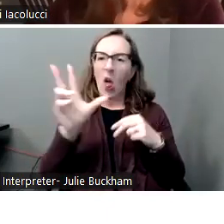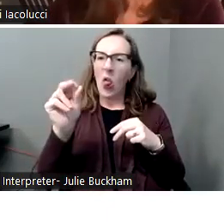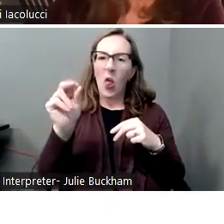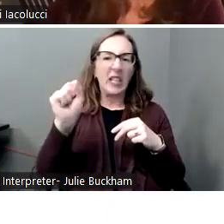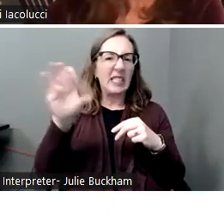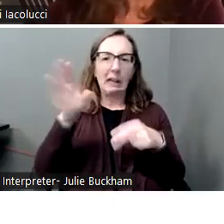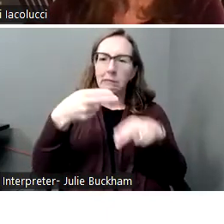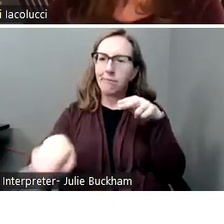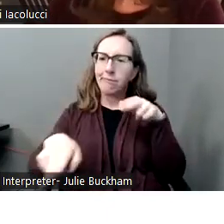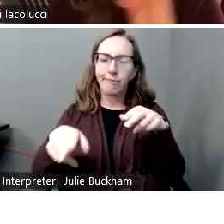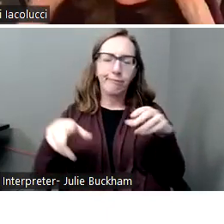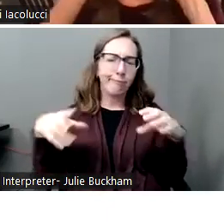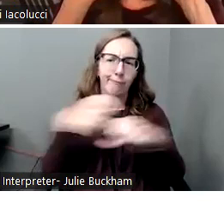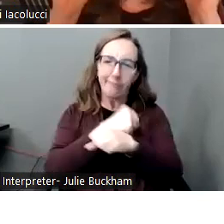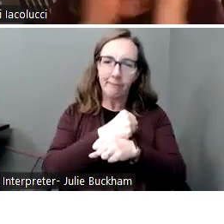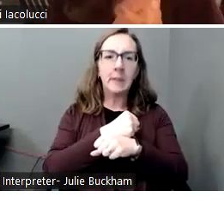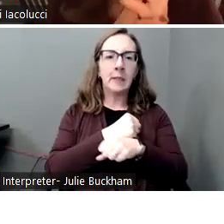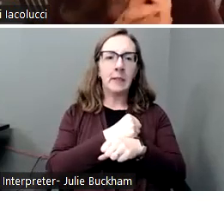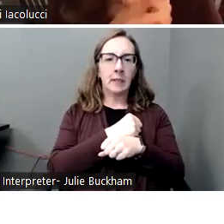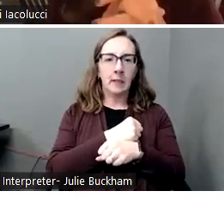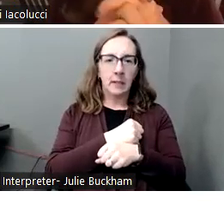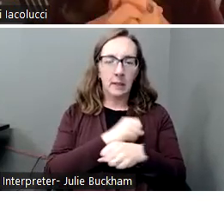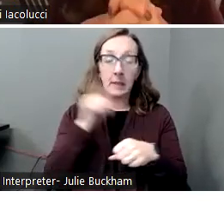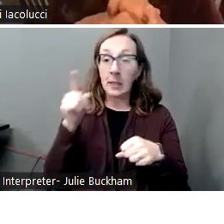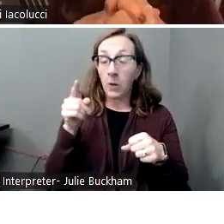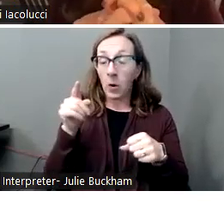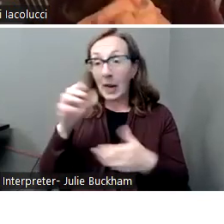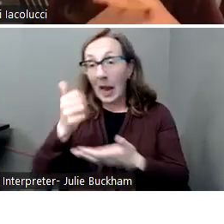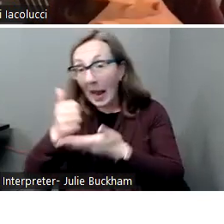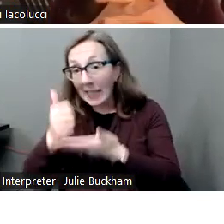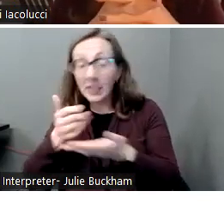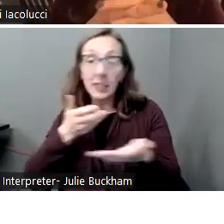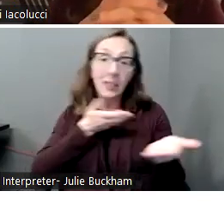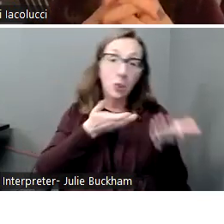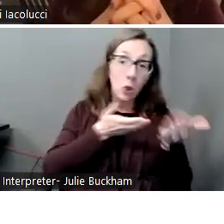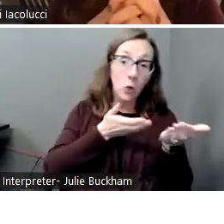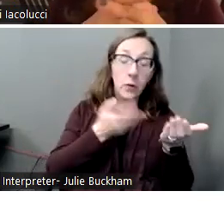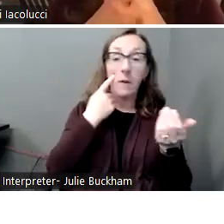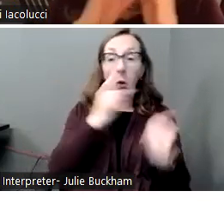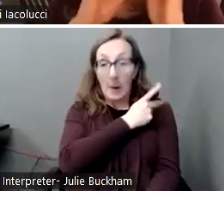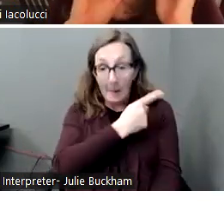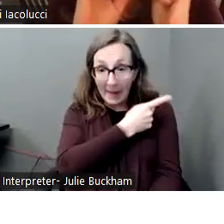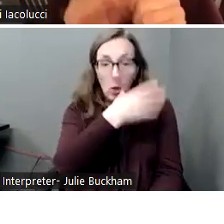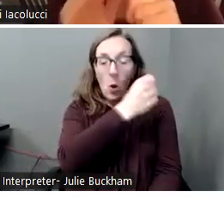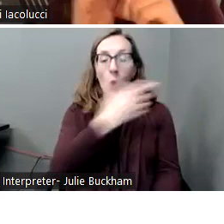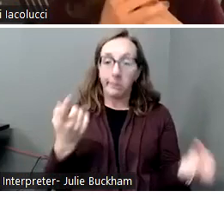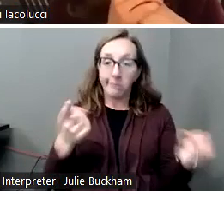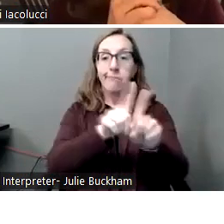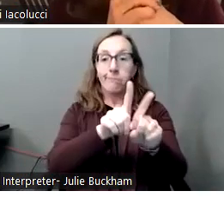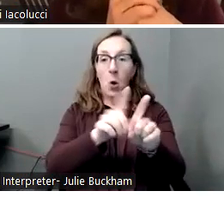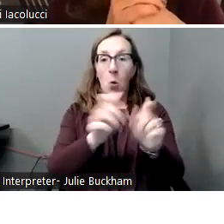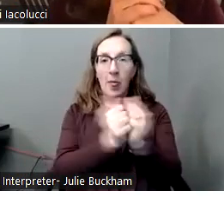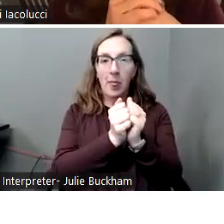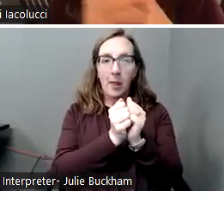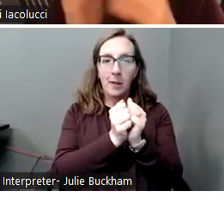seconds. Okay, securing aids and services for patients and companions. I'm sorry we didn't get